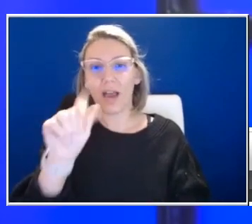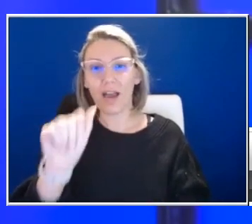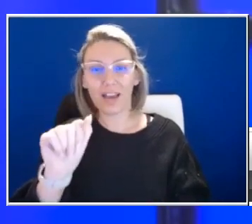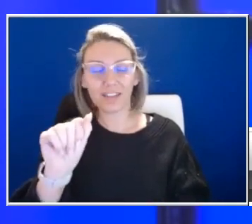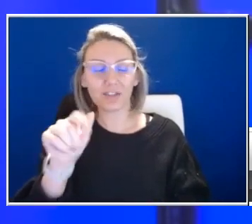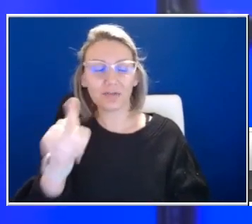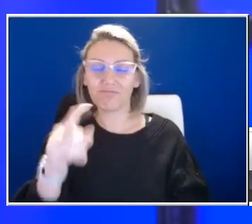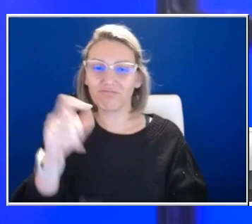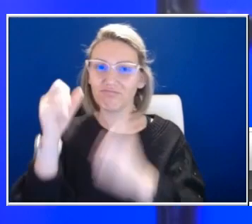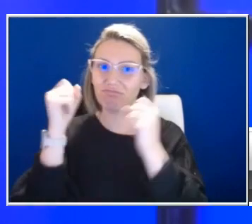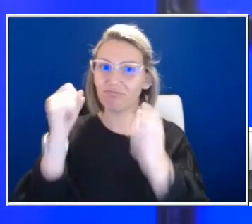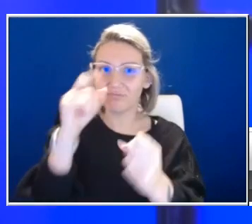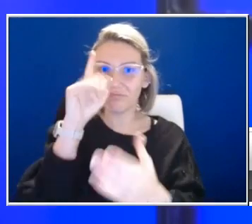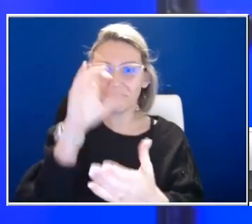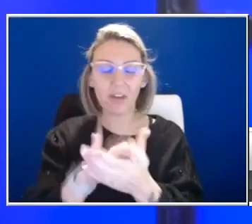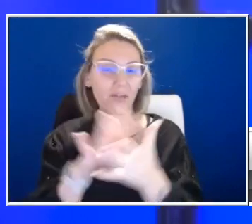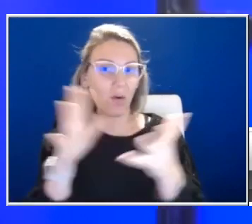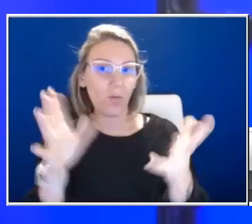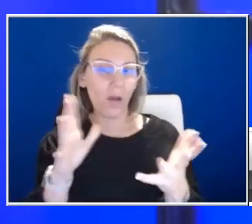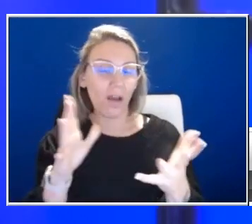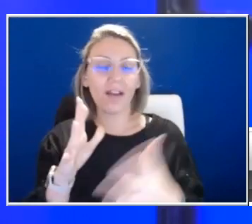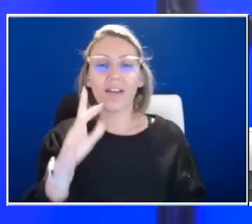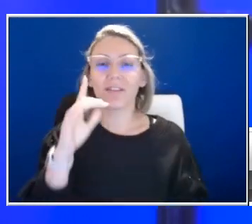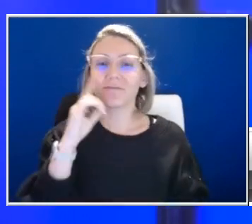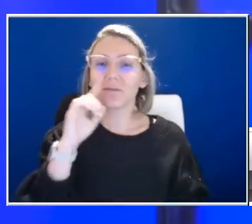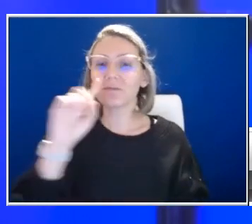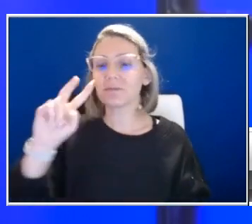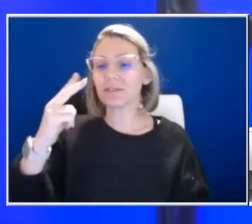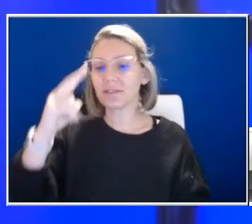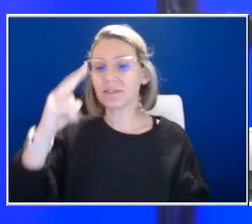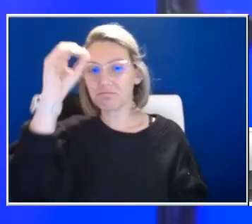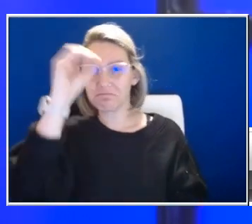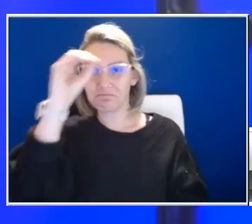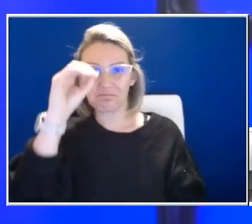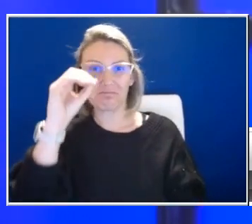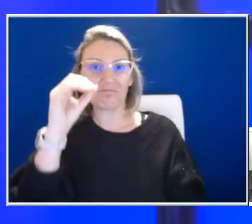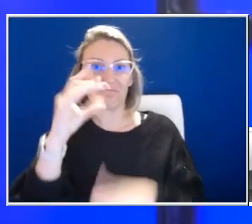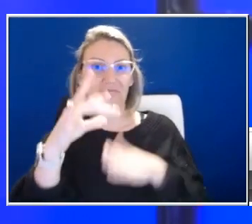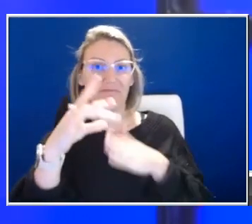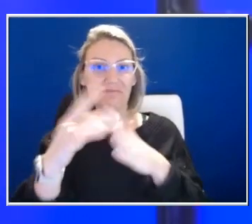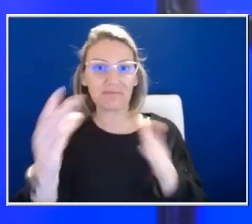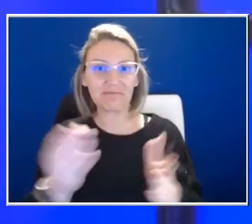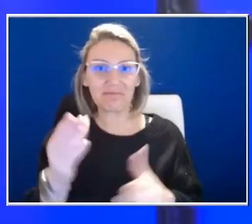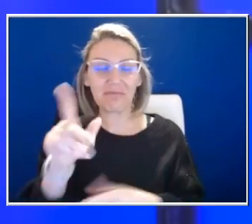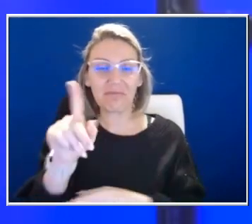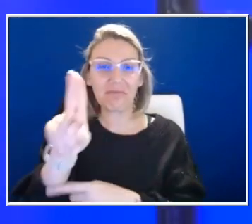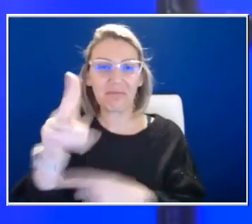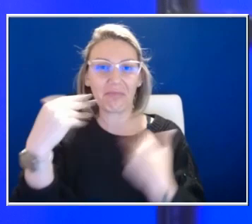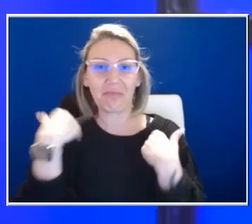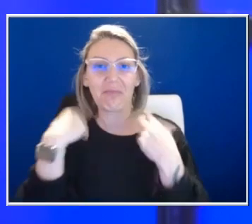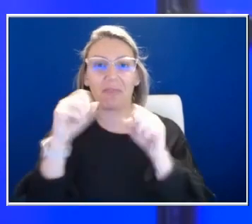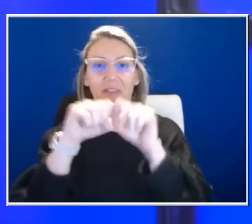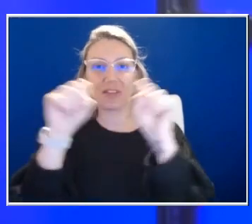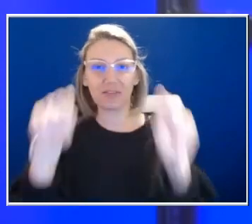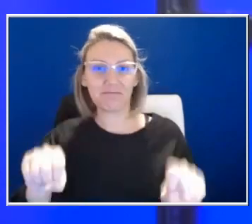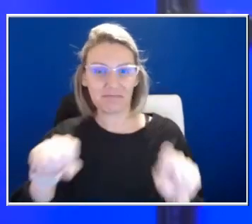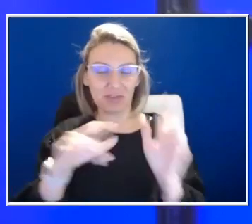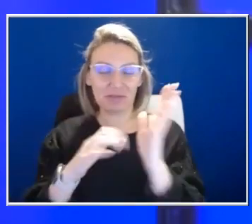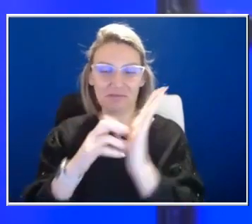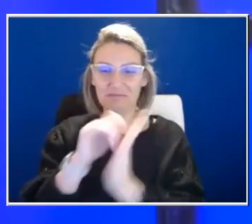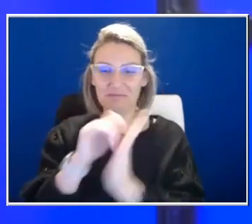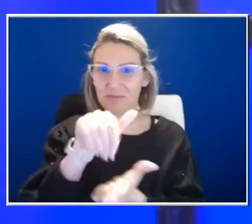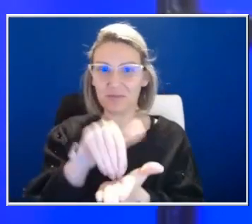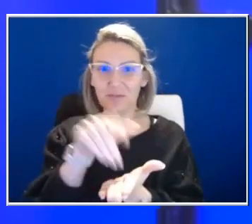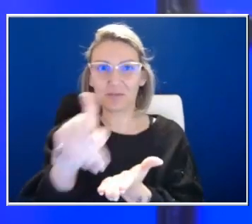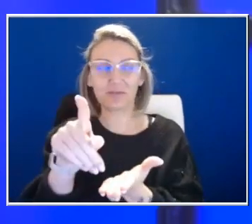in the power of a second opinion. It's what led her here to the University of Kansas Cancer Center and what she calls her incredible team of